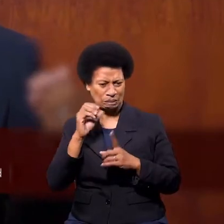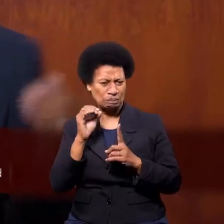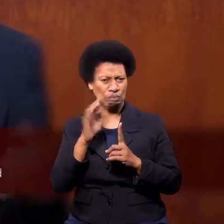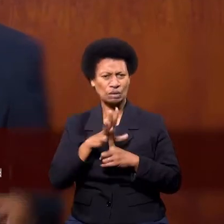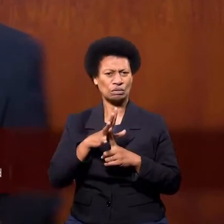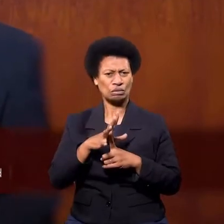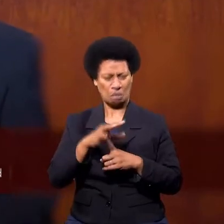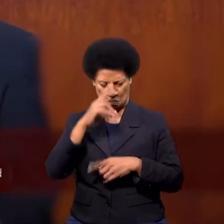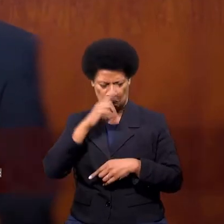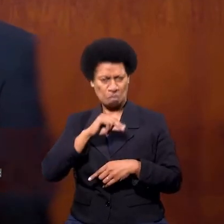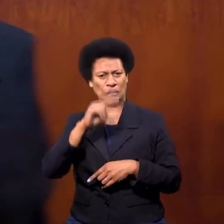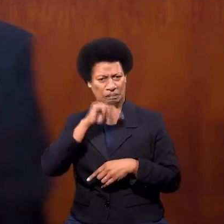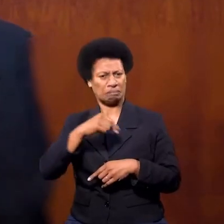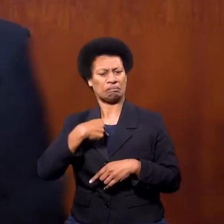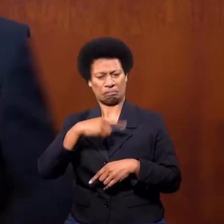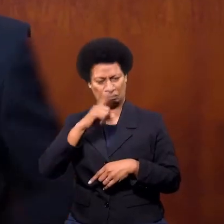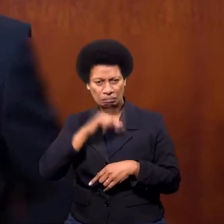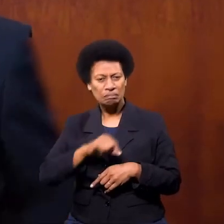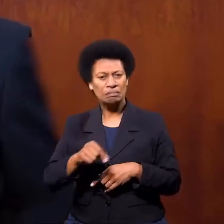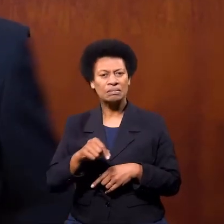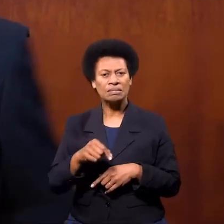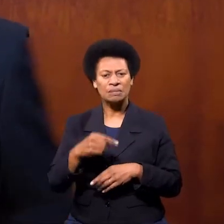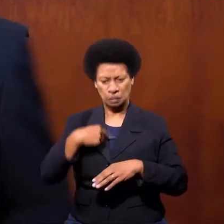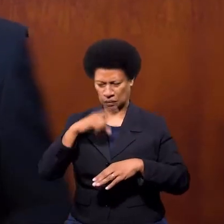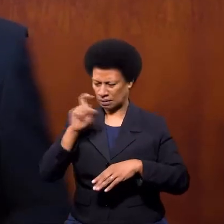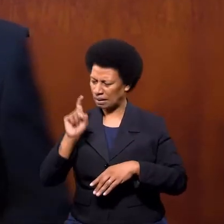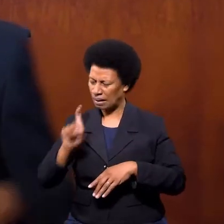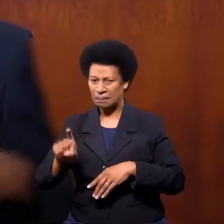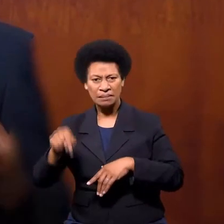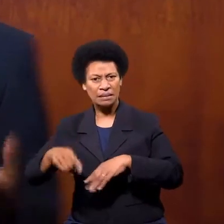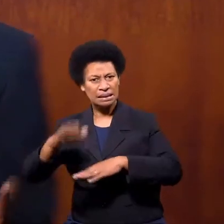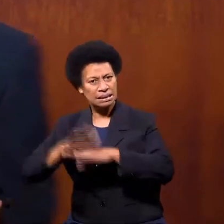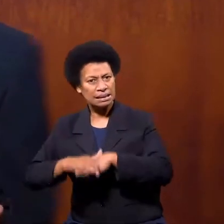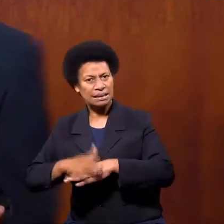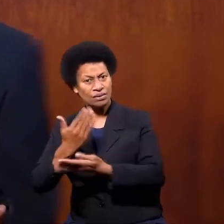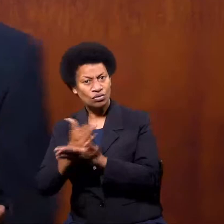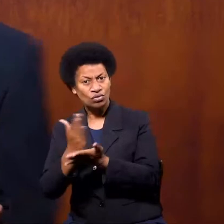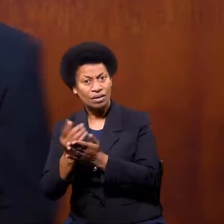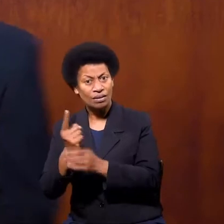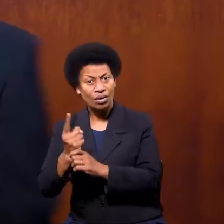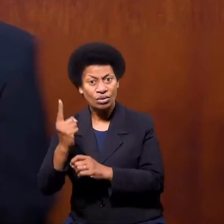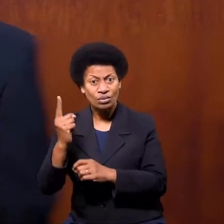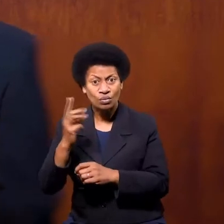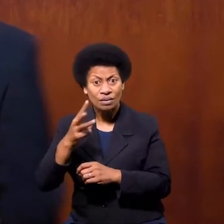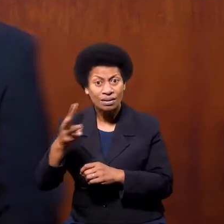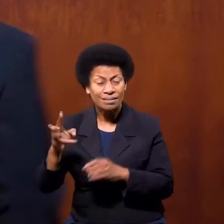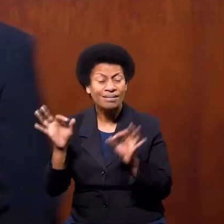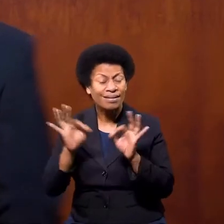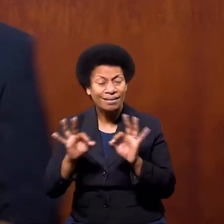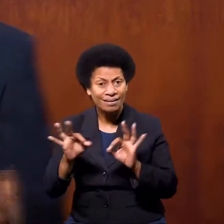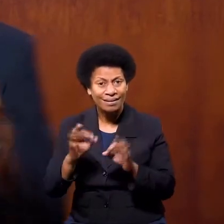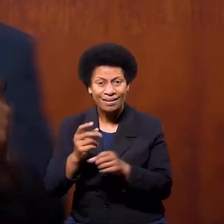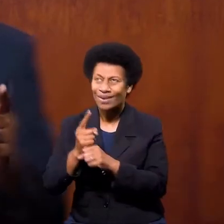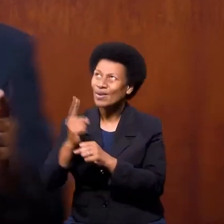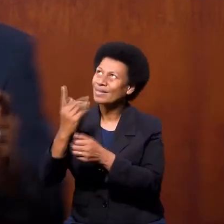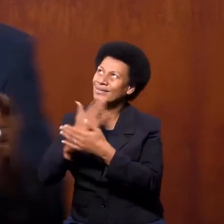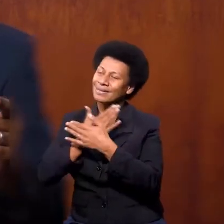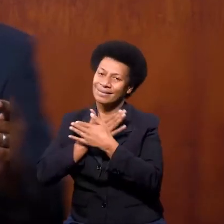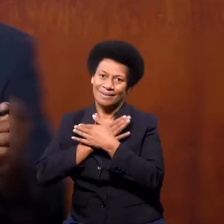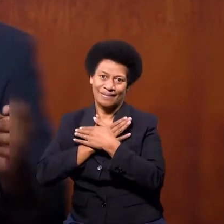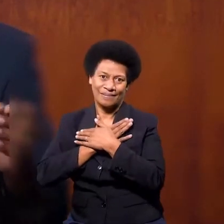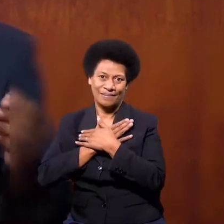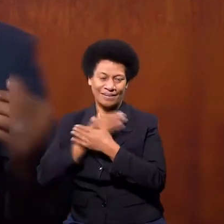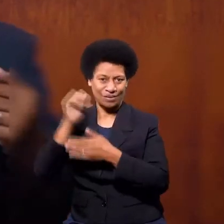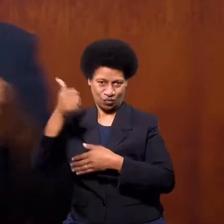special ability that we are given the privilege to come and share about God's word. But it's simply because of God's love and